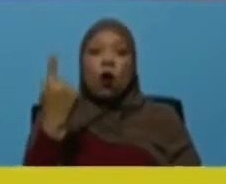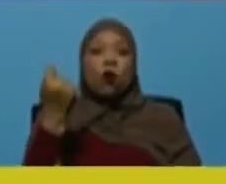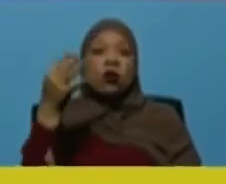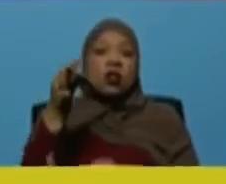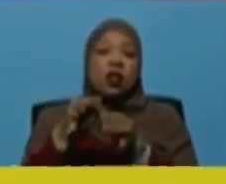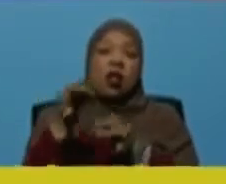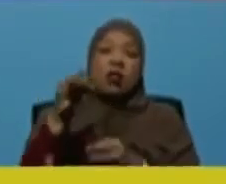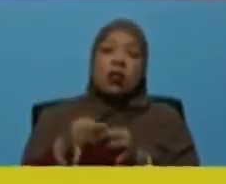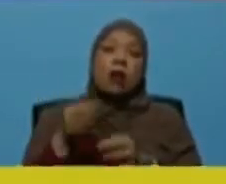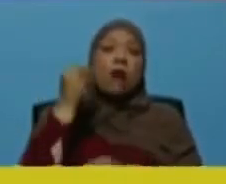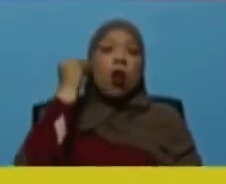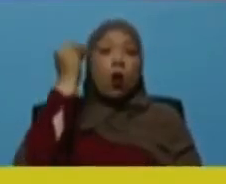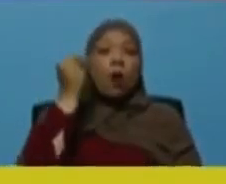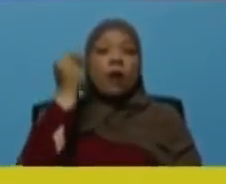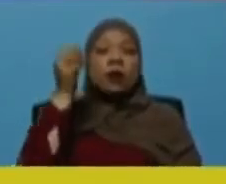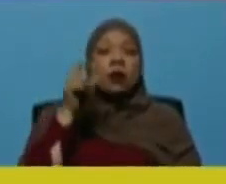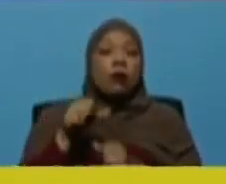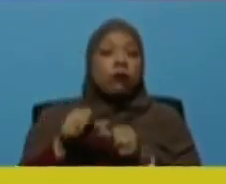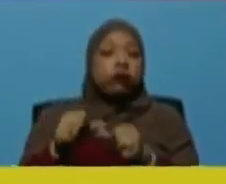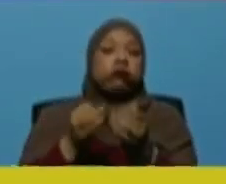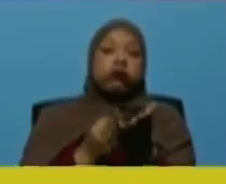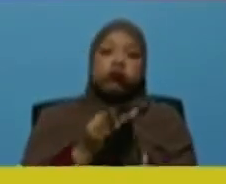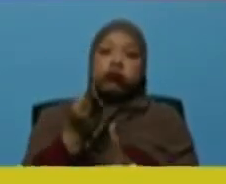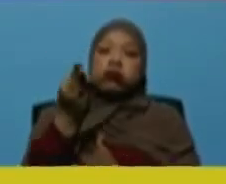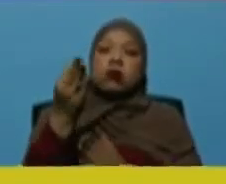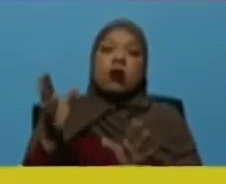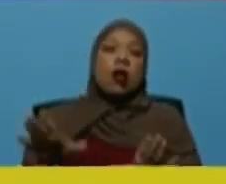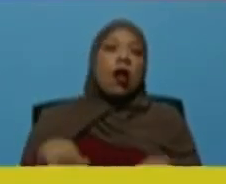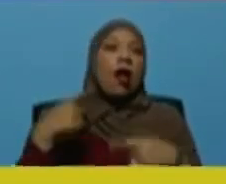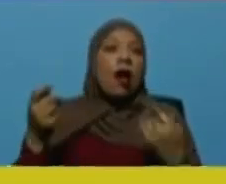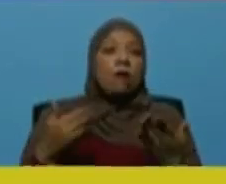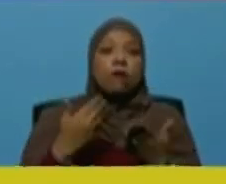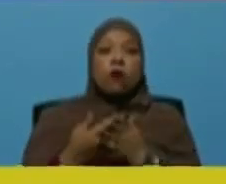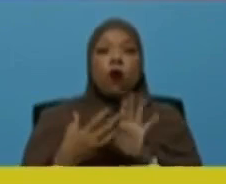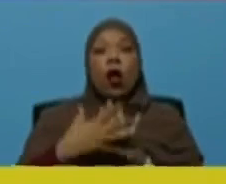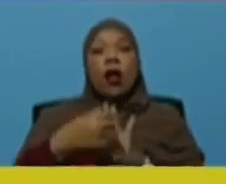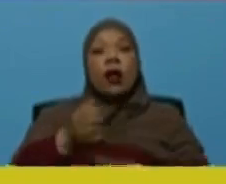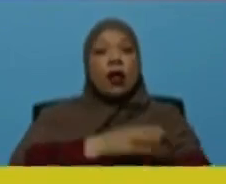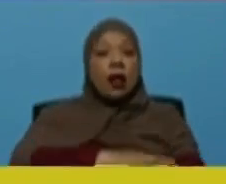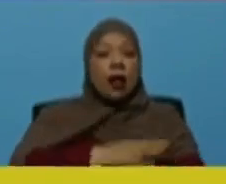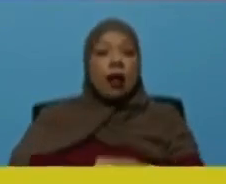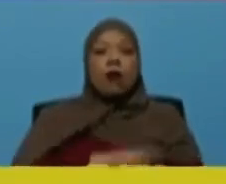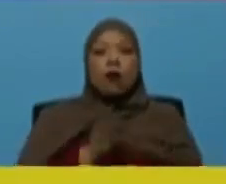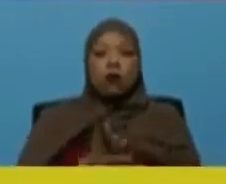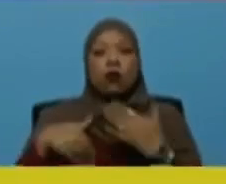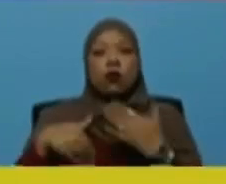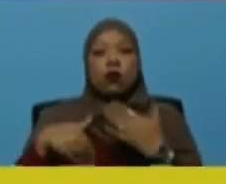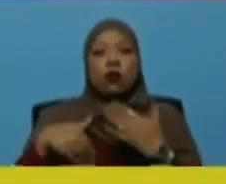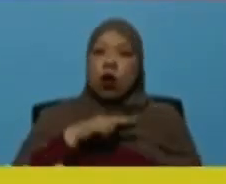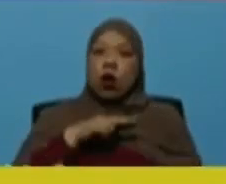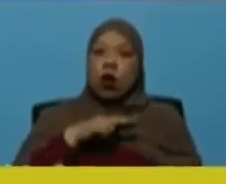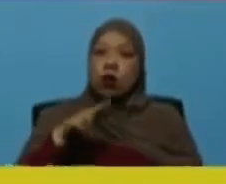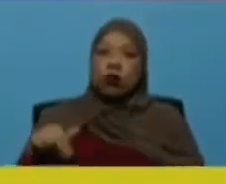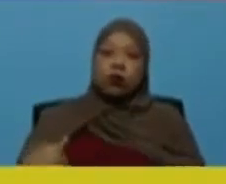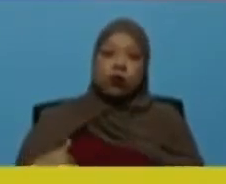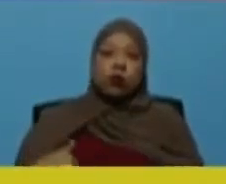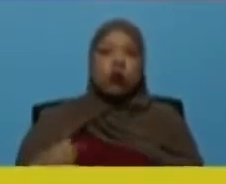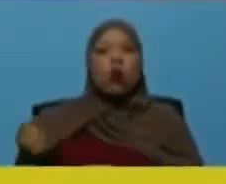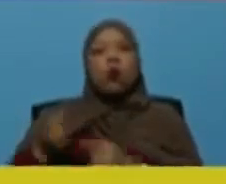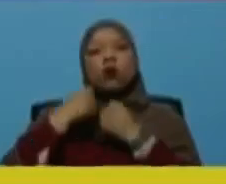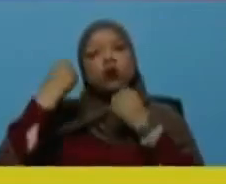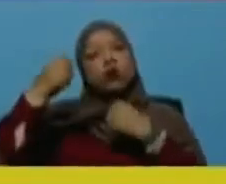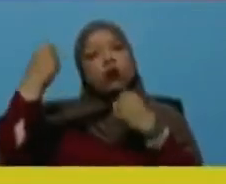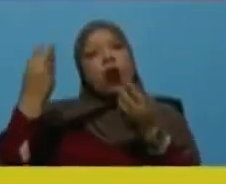of 1973, an immortal soul, an immortal example for all of us who fight for